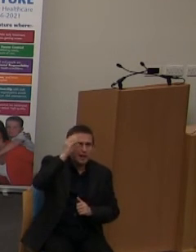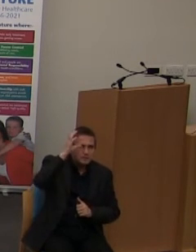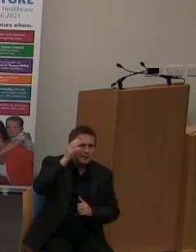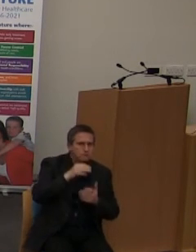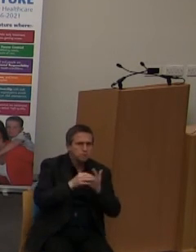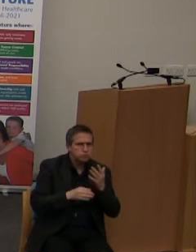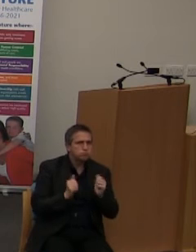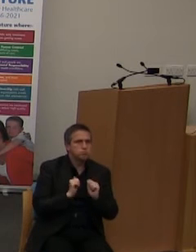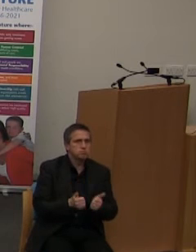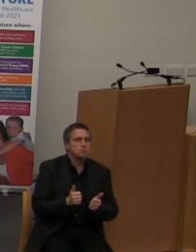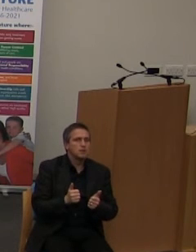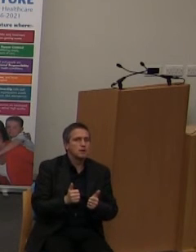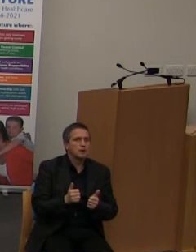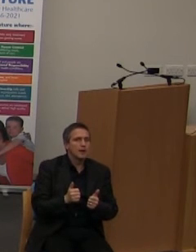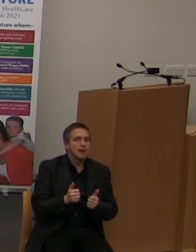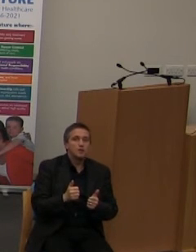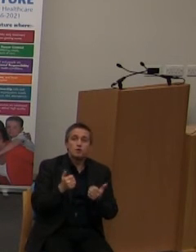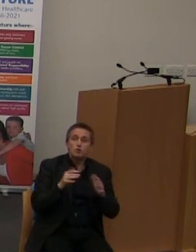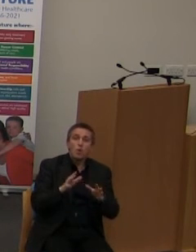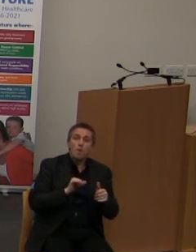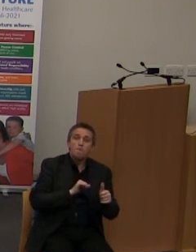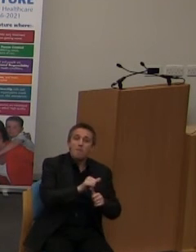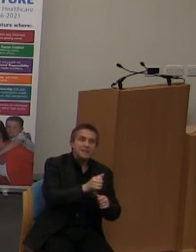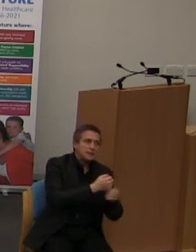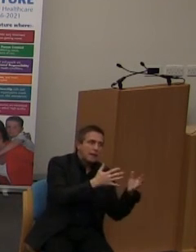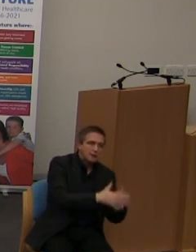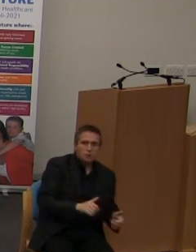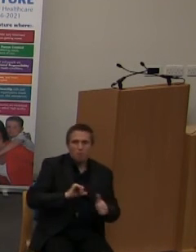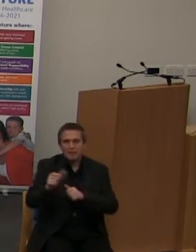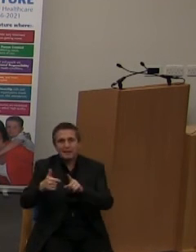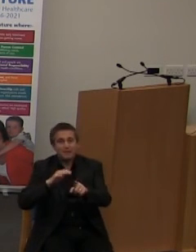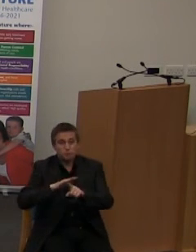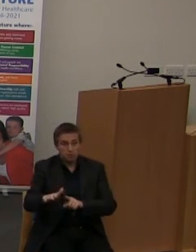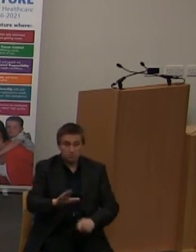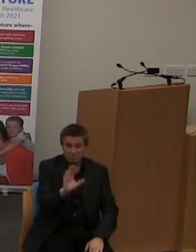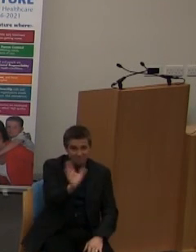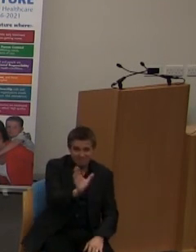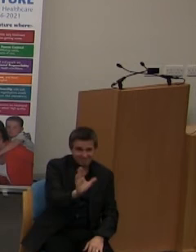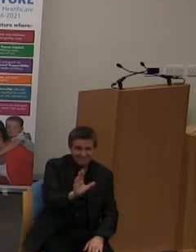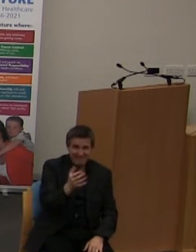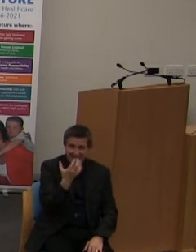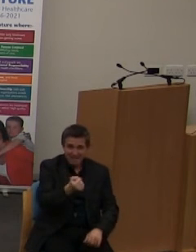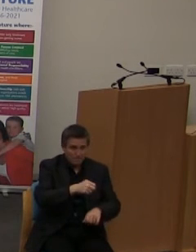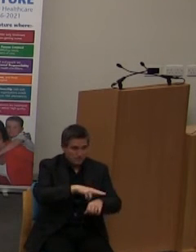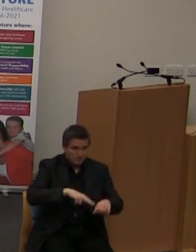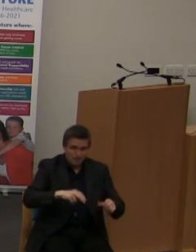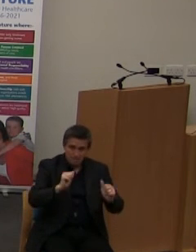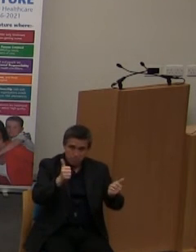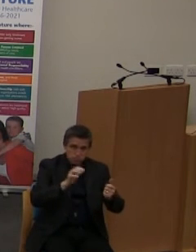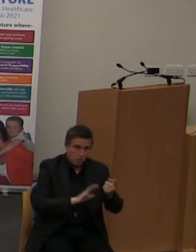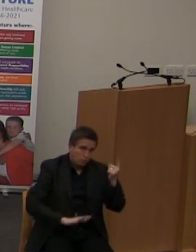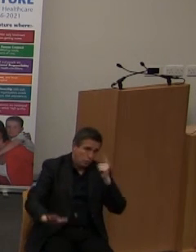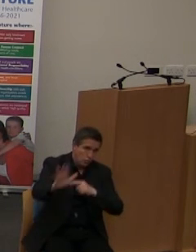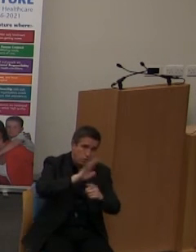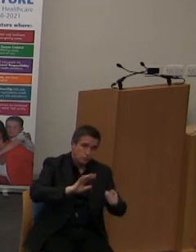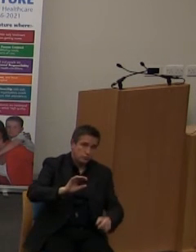as well. And it's not just a case of the best being in a particular board, because actually we've got a really good suite of practitioners and professionals across the